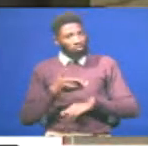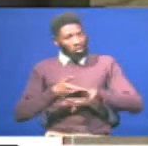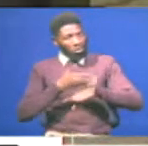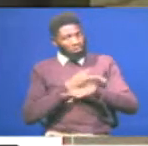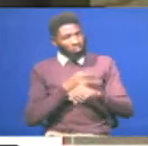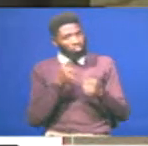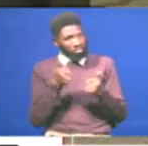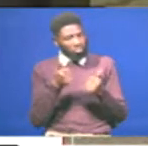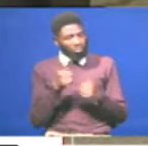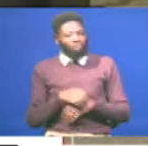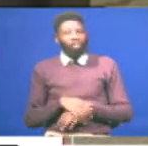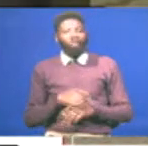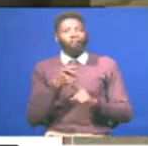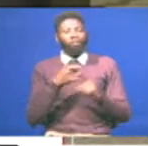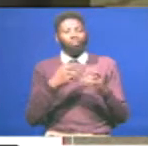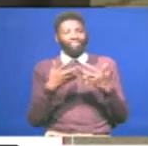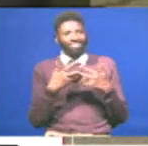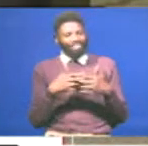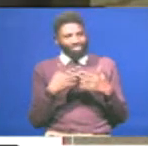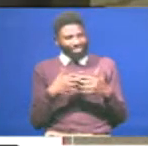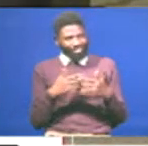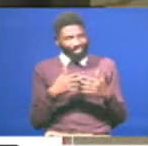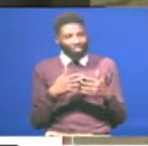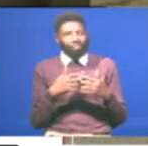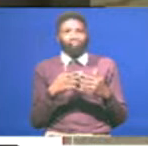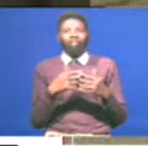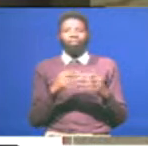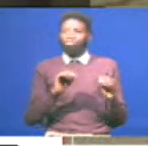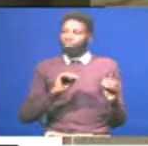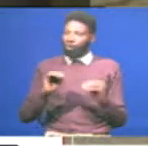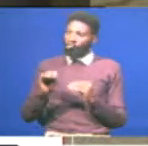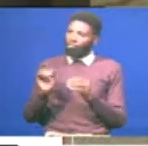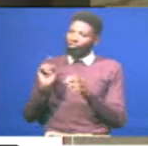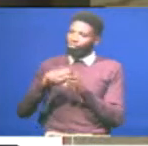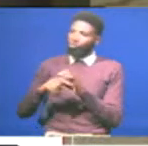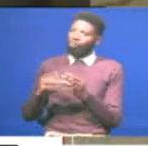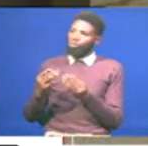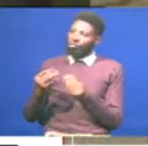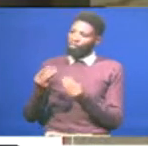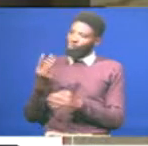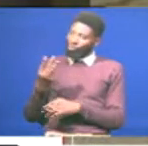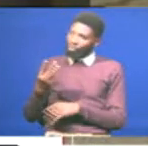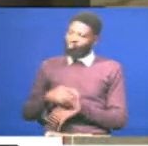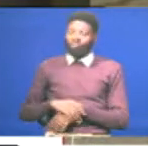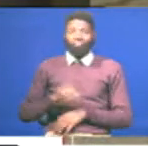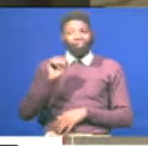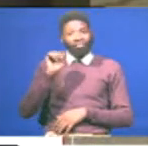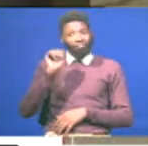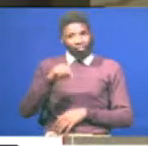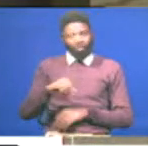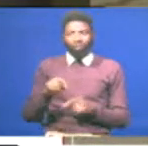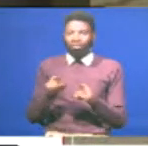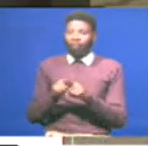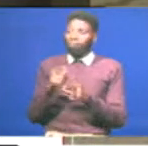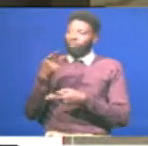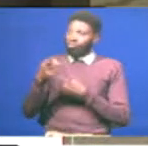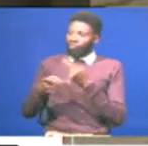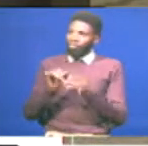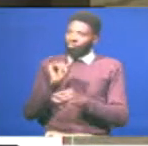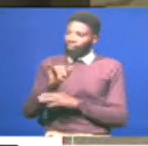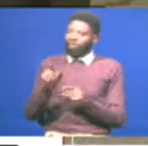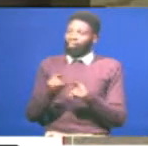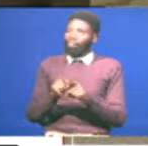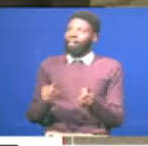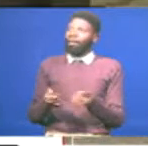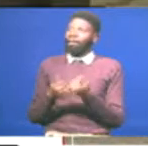From engineering to software. That's right. And in the process, I should say I was very likely